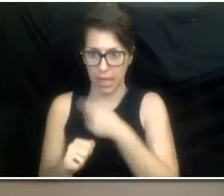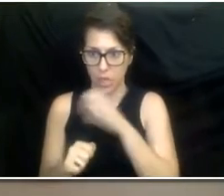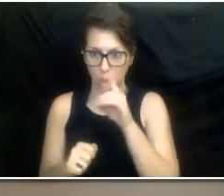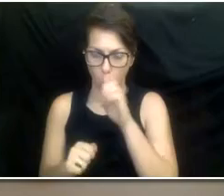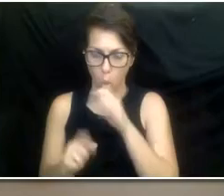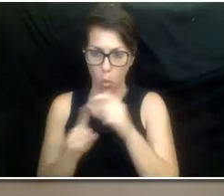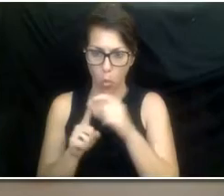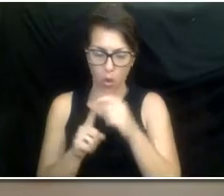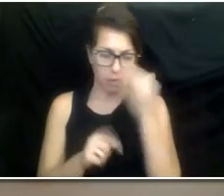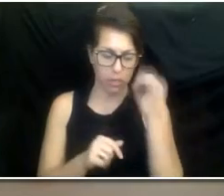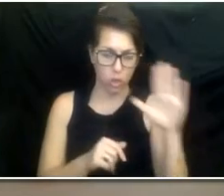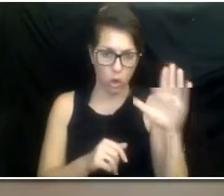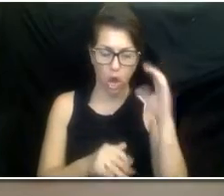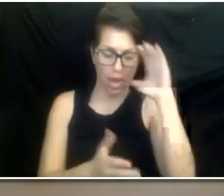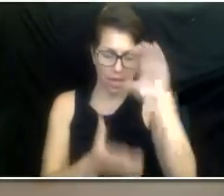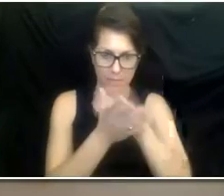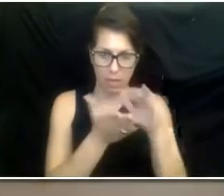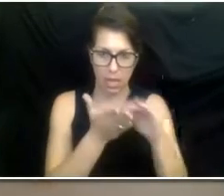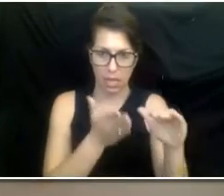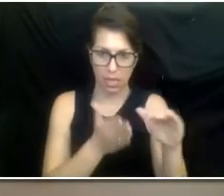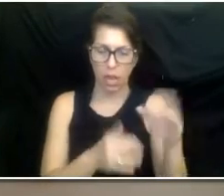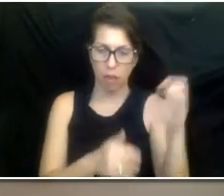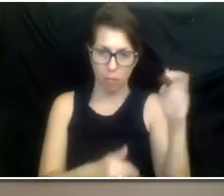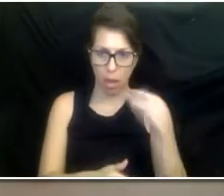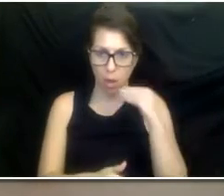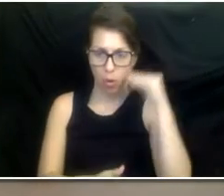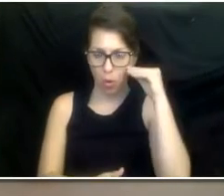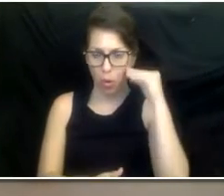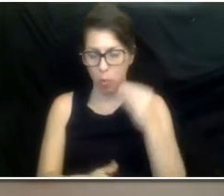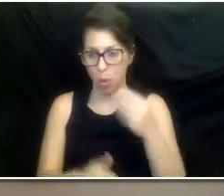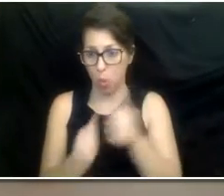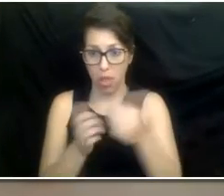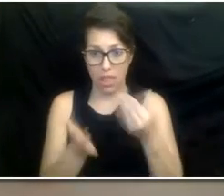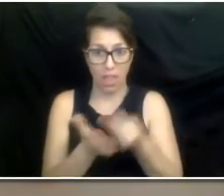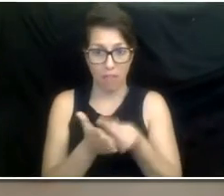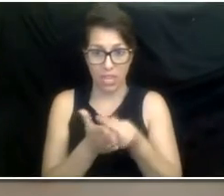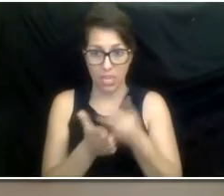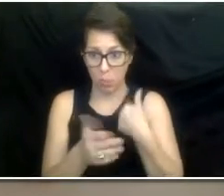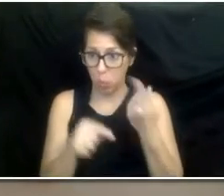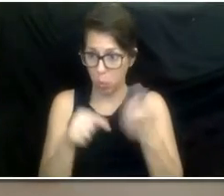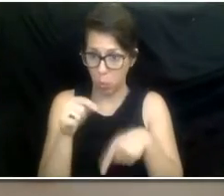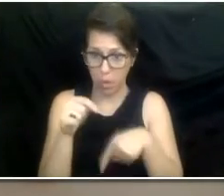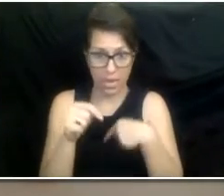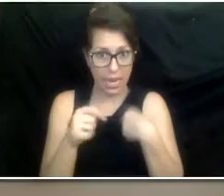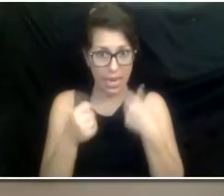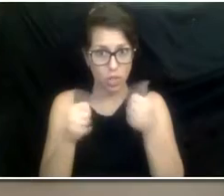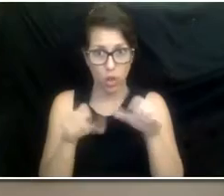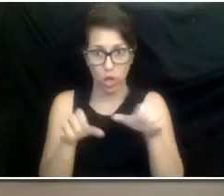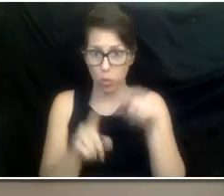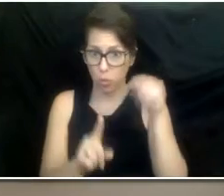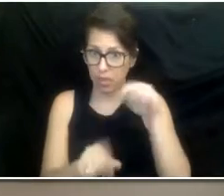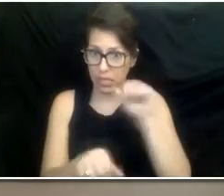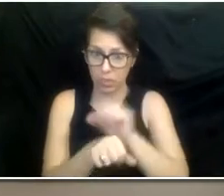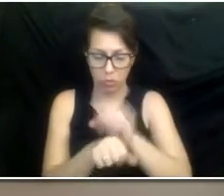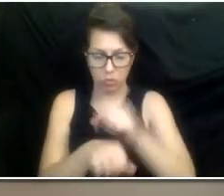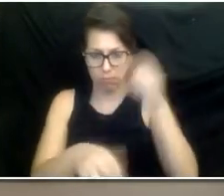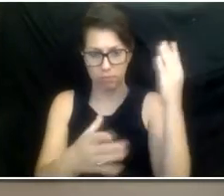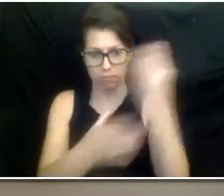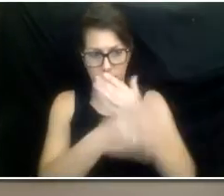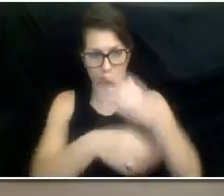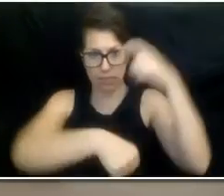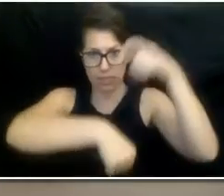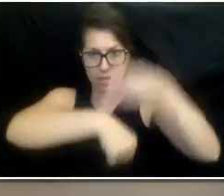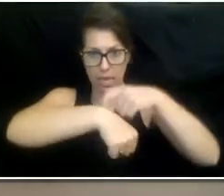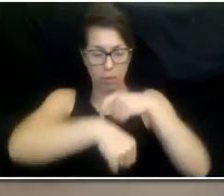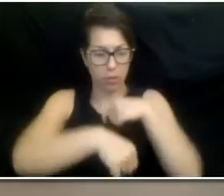the anticipated surge that will come next when survivors have more freedom and ability to leave their homes and seek help we believe that it